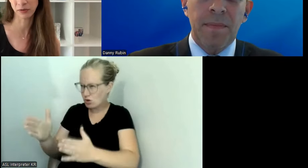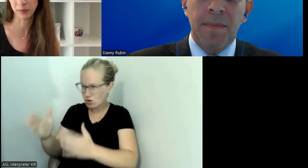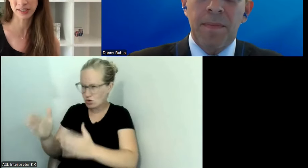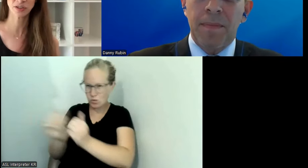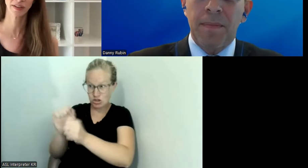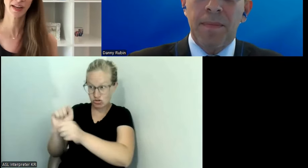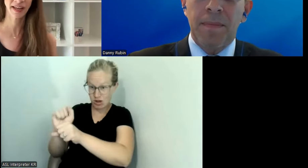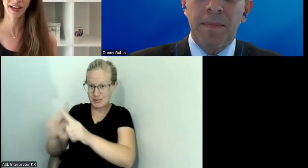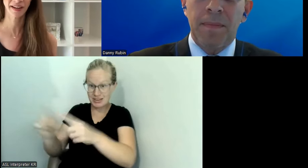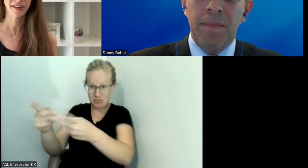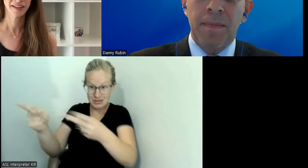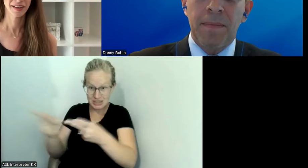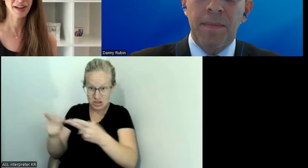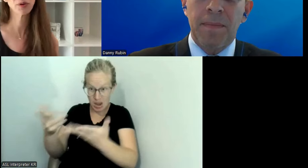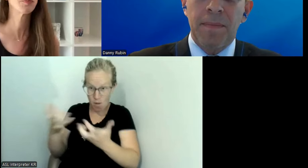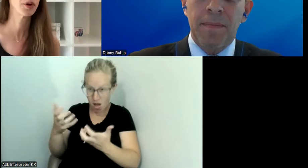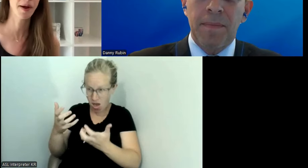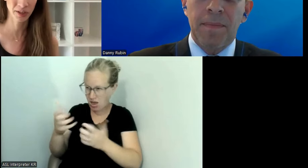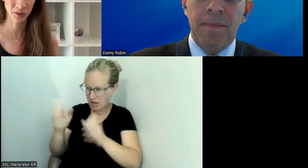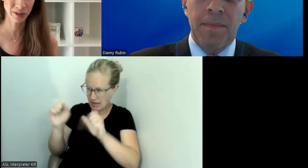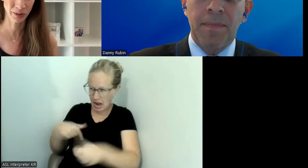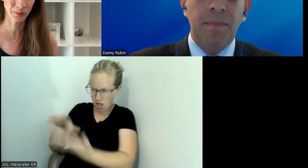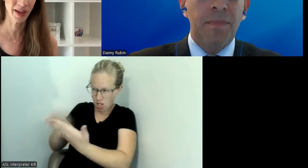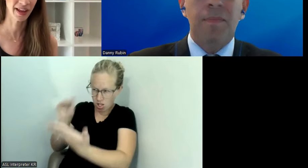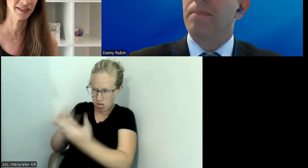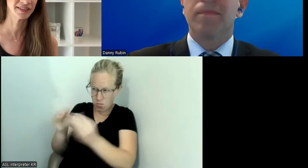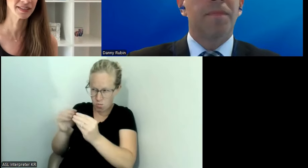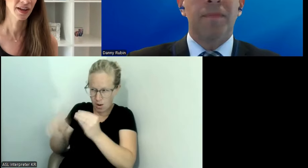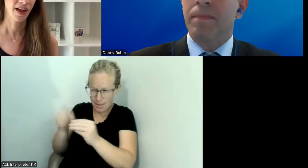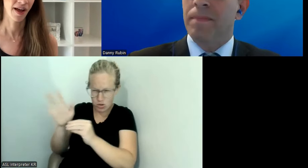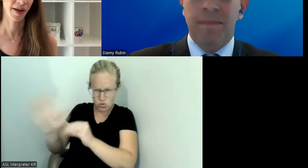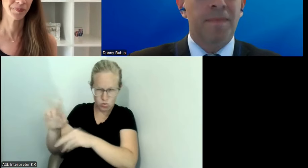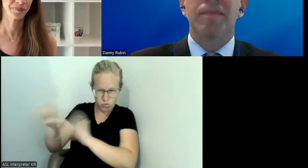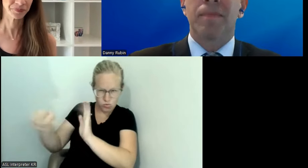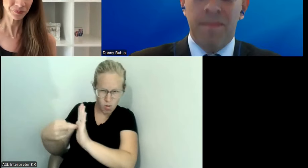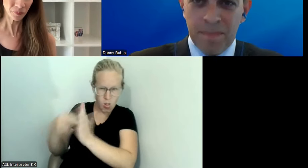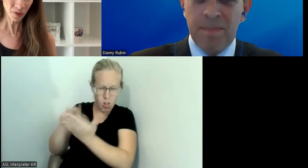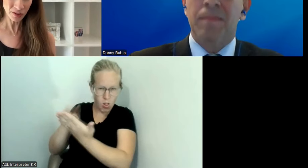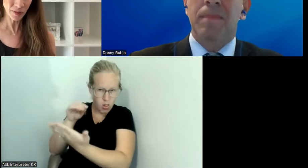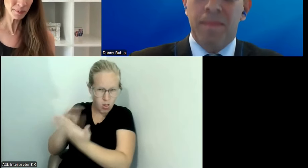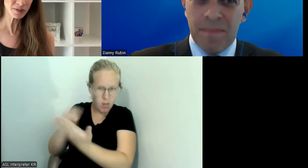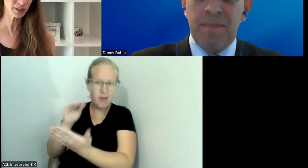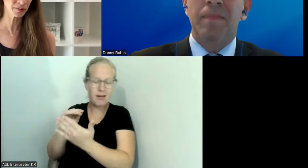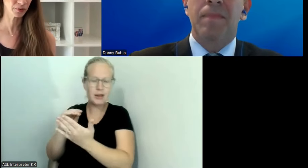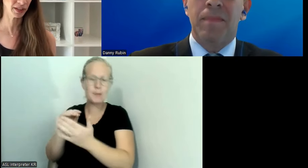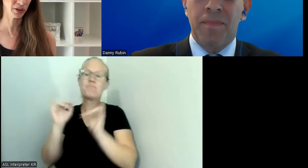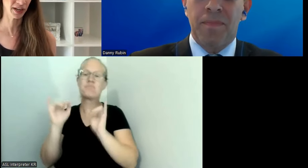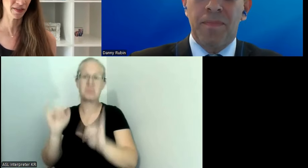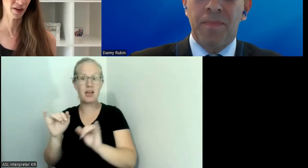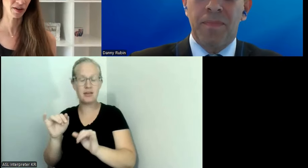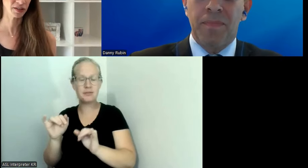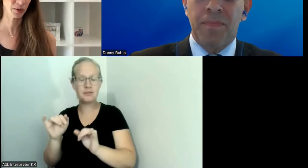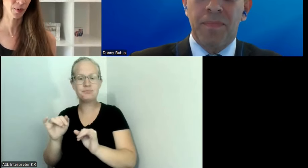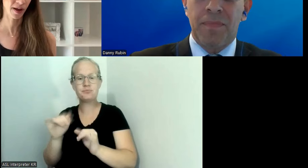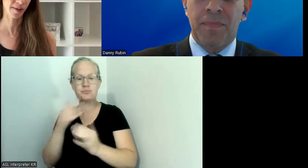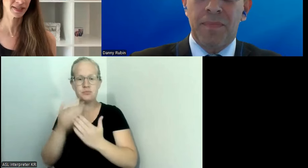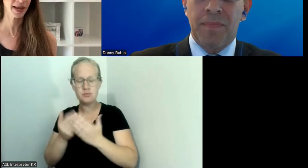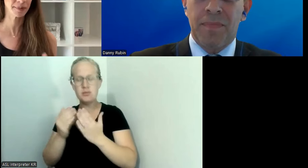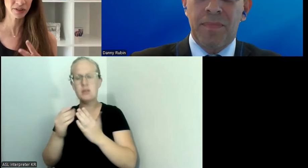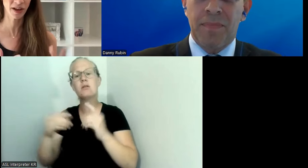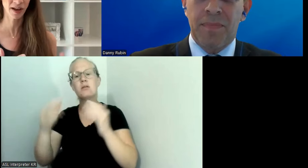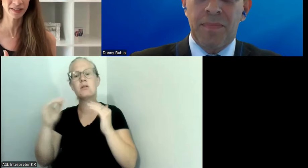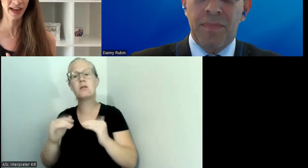a job in a different position, like, can I, can I learn more about what you do? And, um, so that was really, really good. And then also,